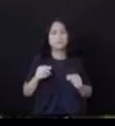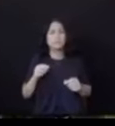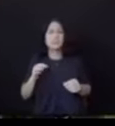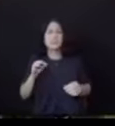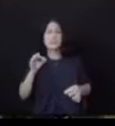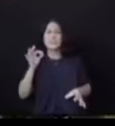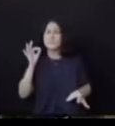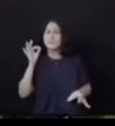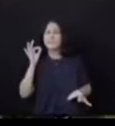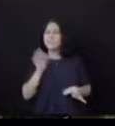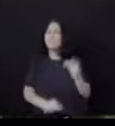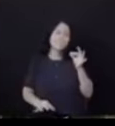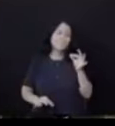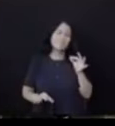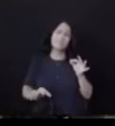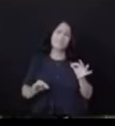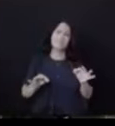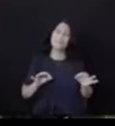murdered